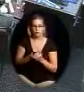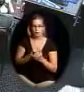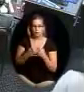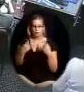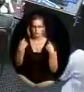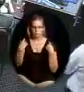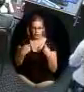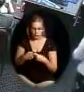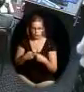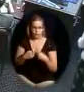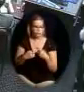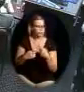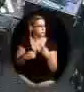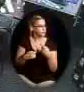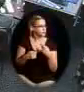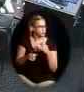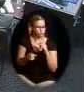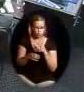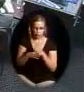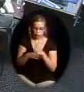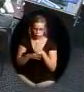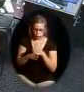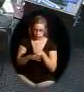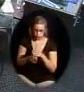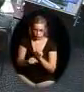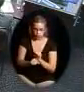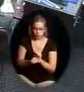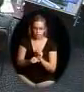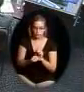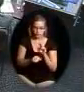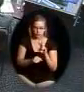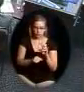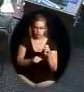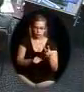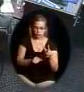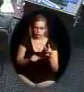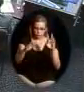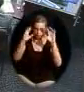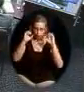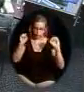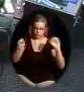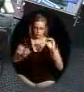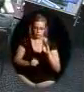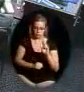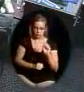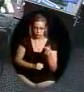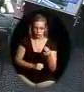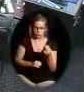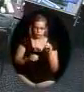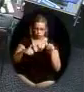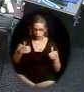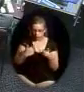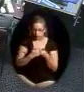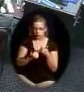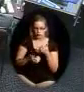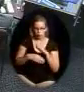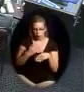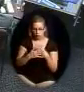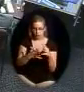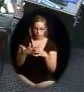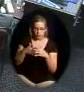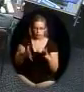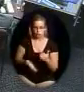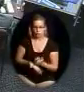woodworking. In 2002, President Bush challenged all Americans to help their communities through service and